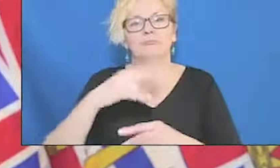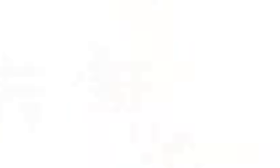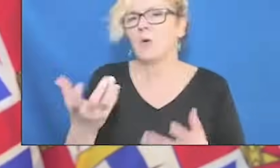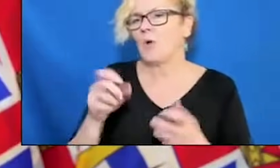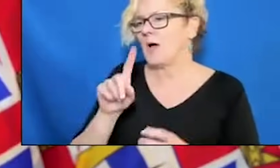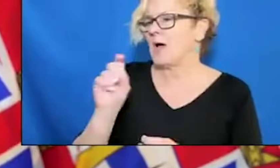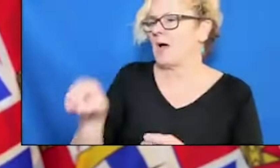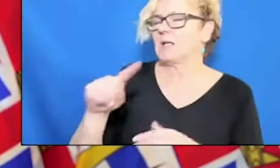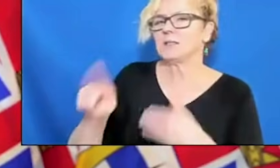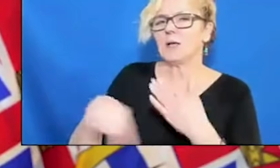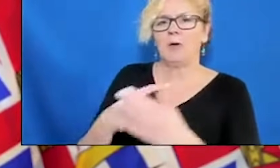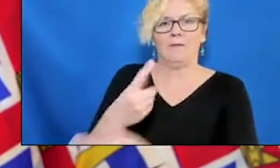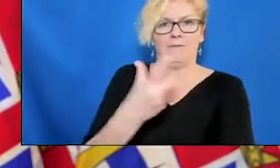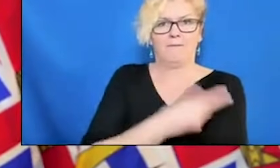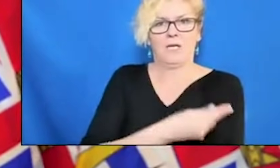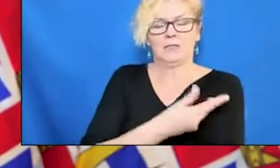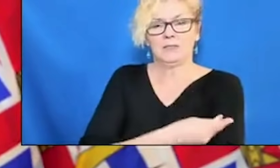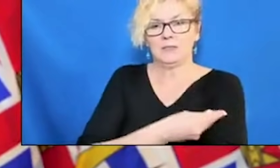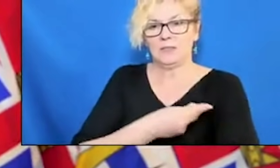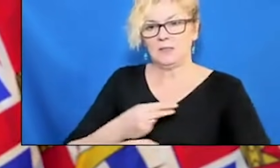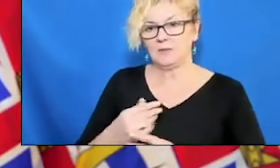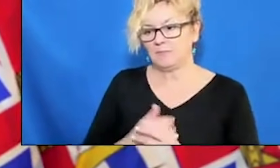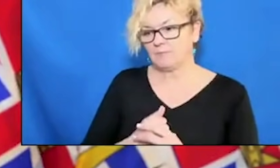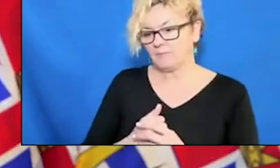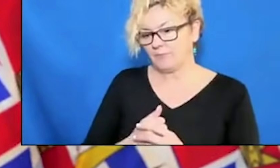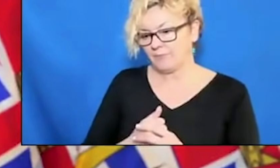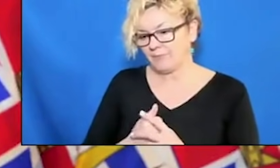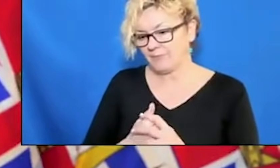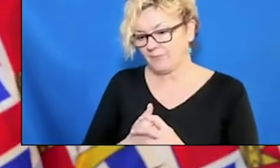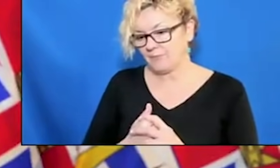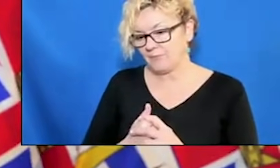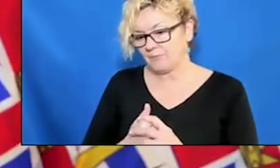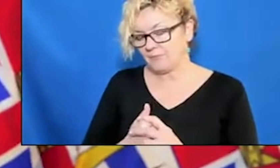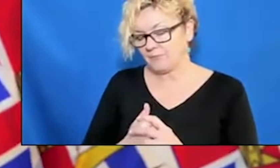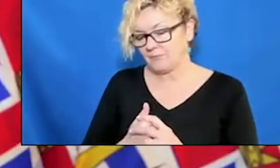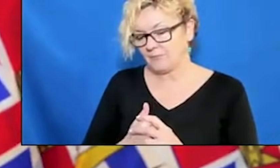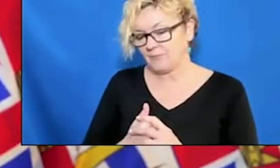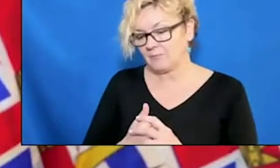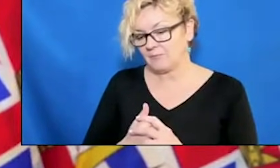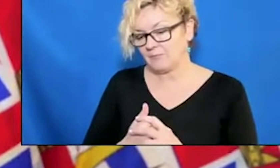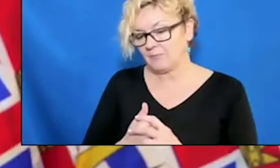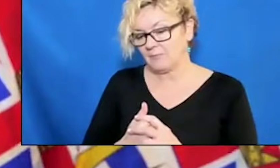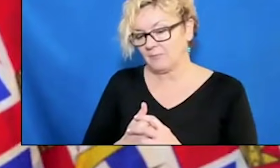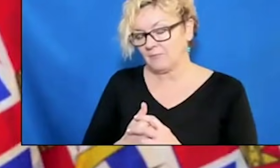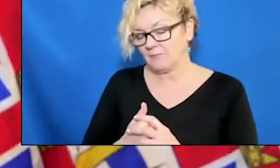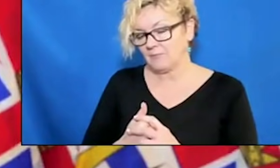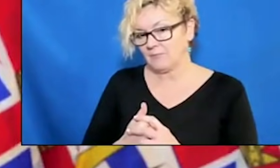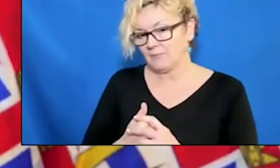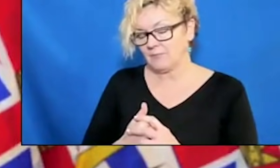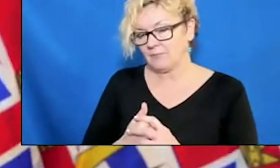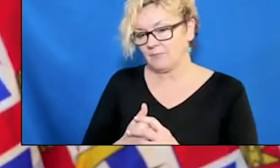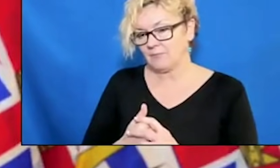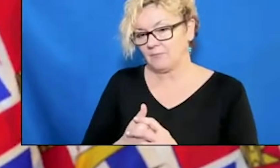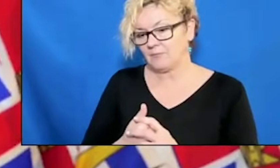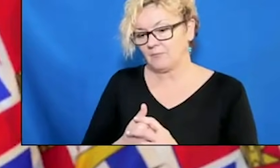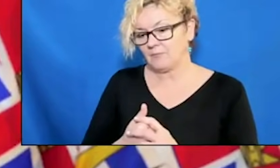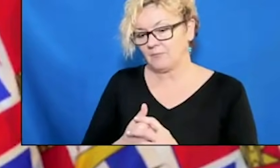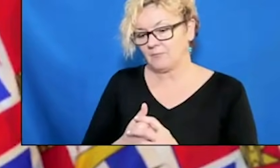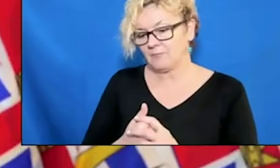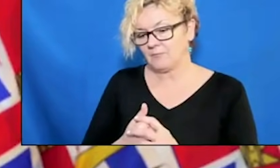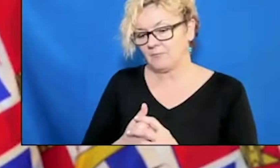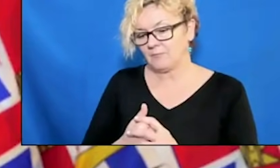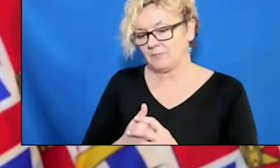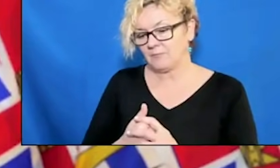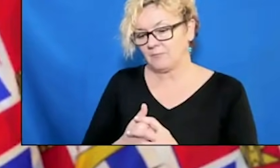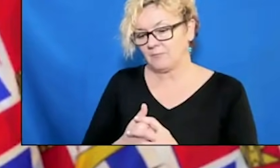hospital. Last week it was announced that certain frontline priority groups would be getting the